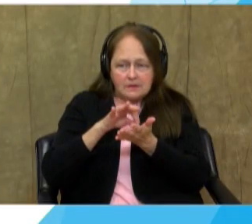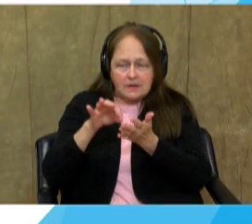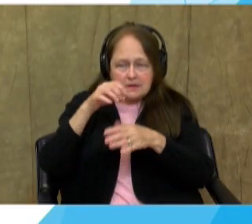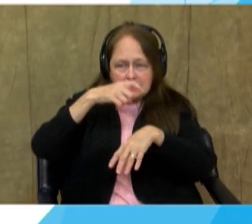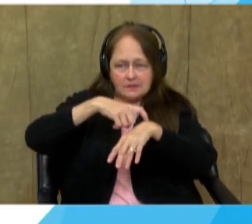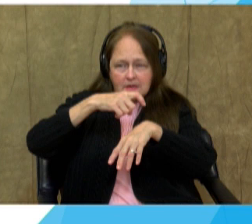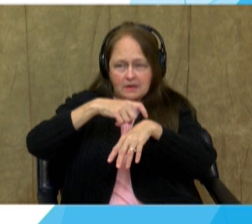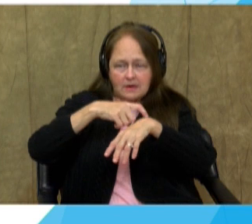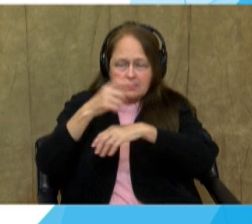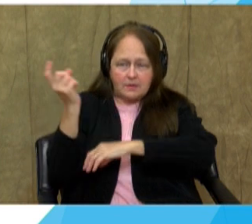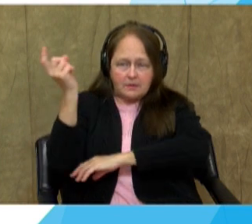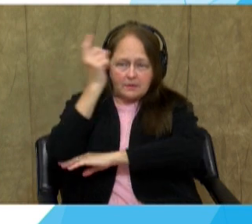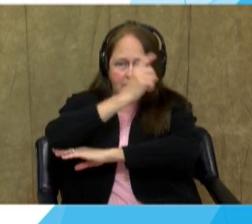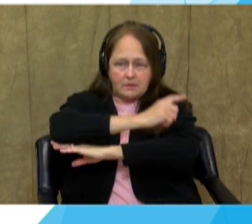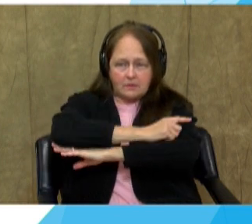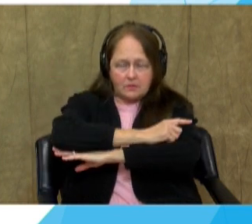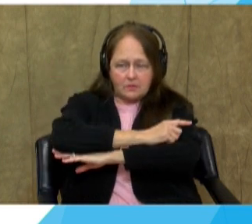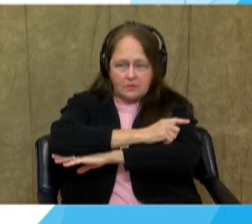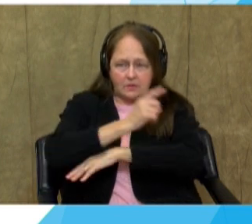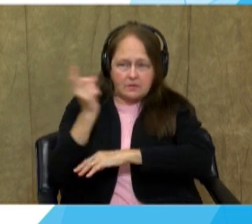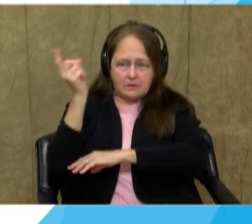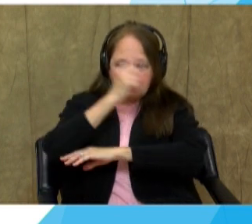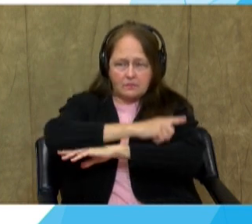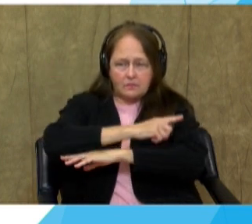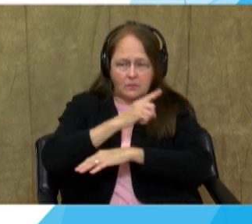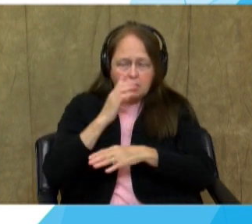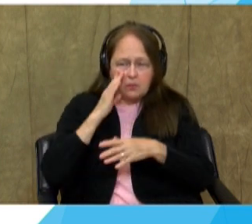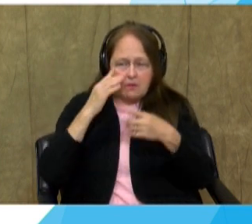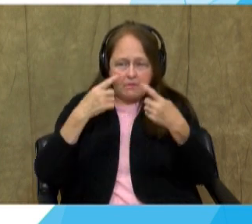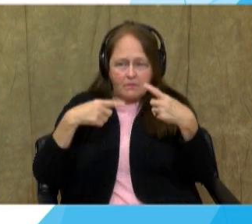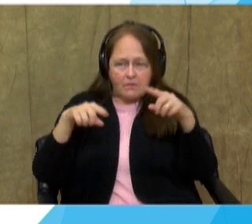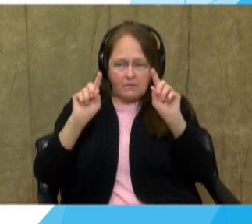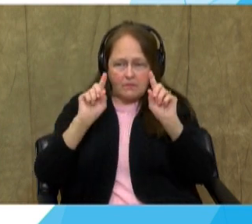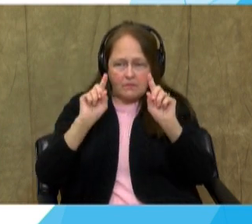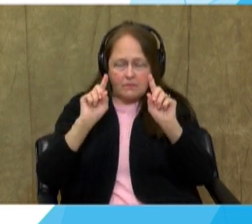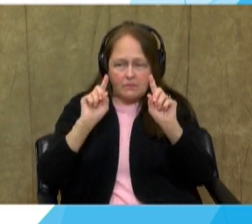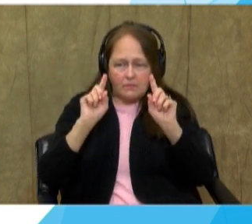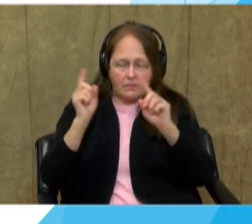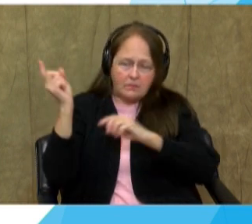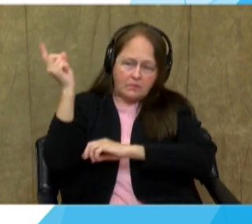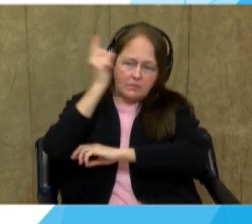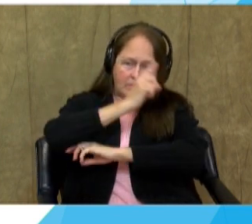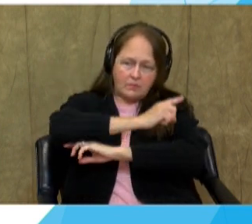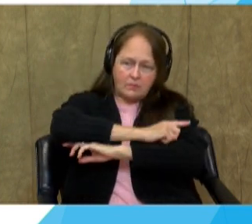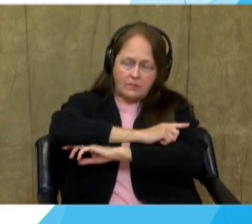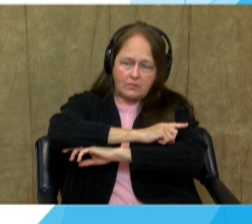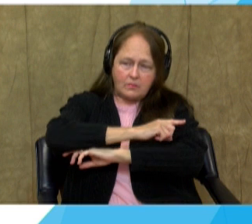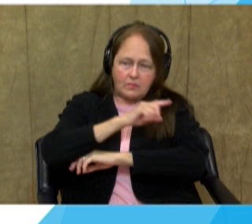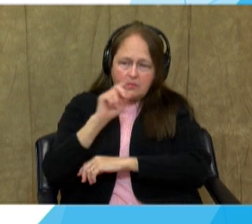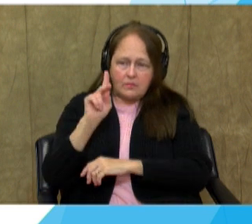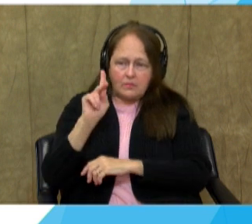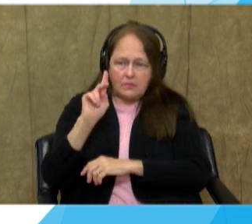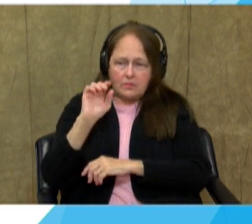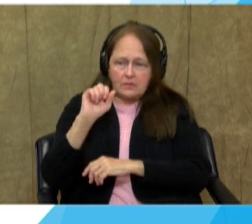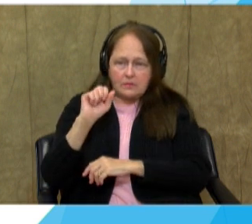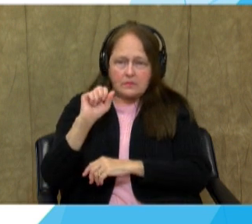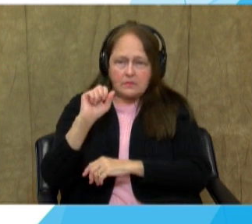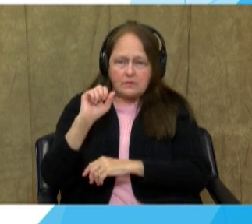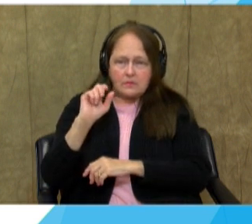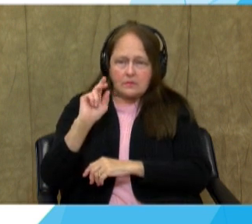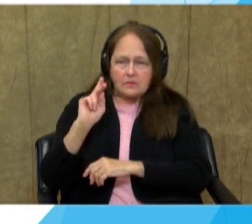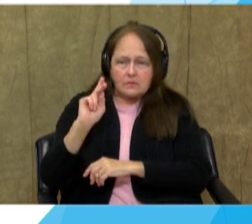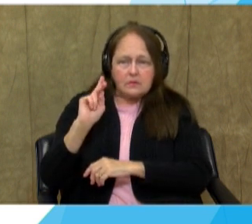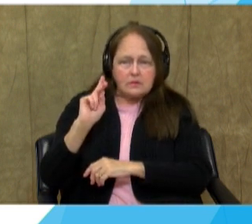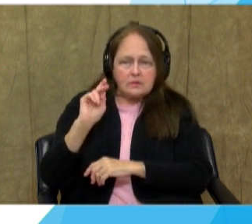dentist appointment. And today was finally the day. Keisha loved everything about